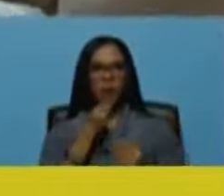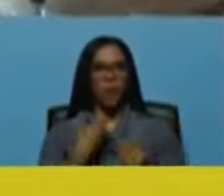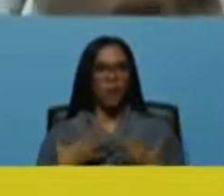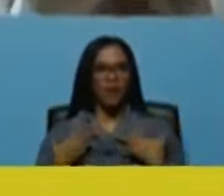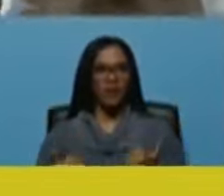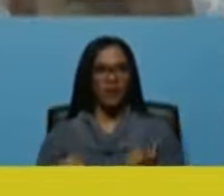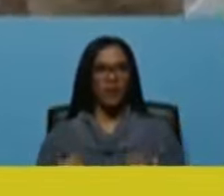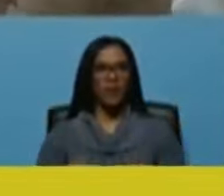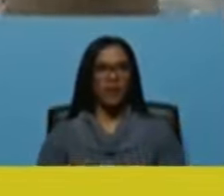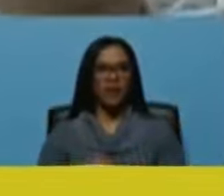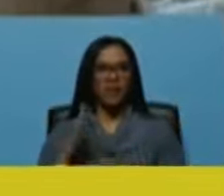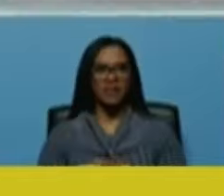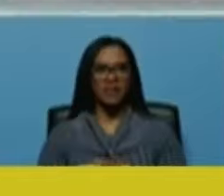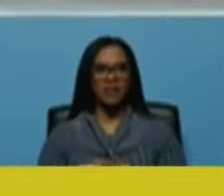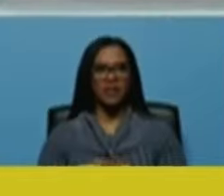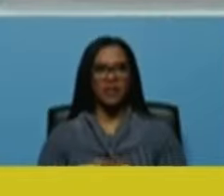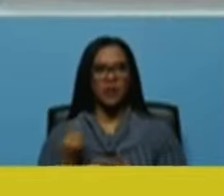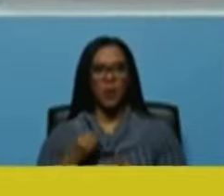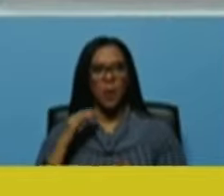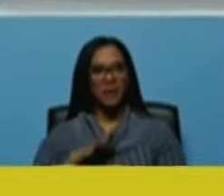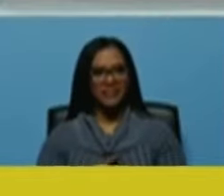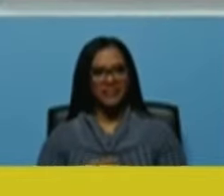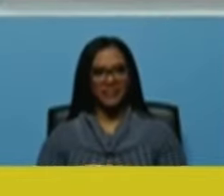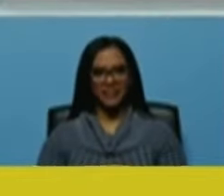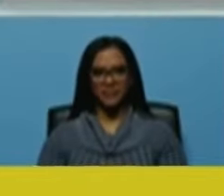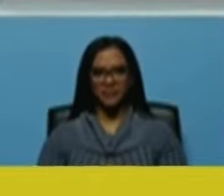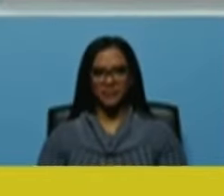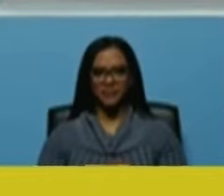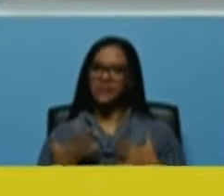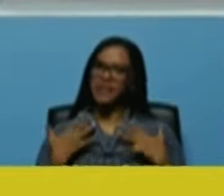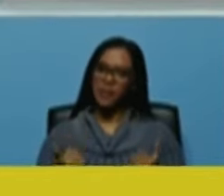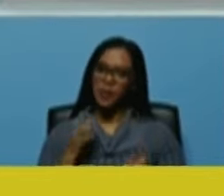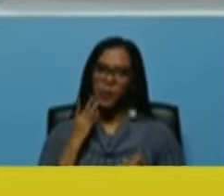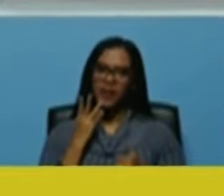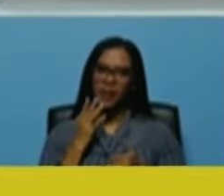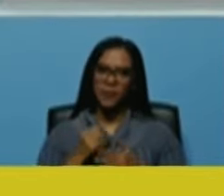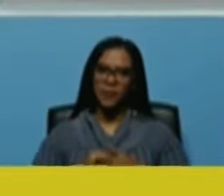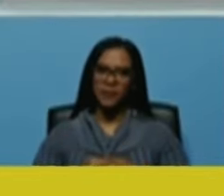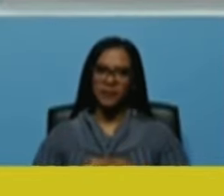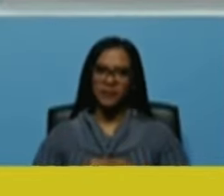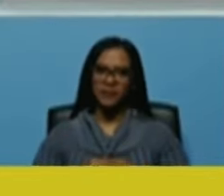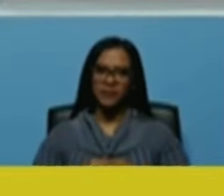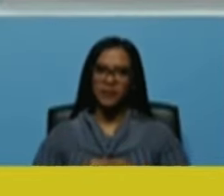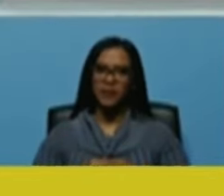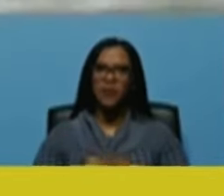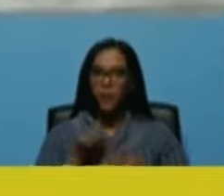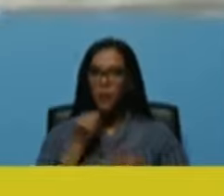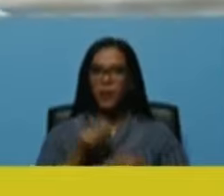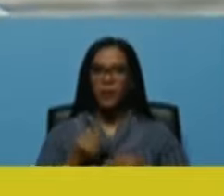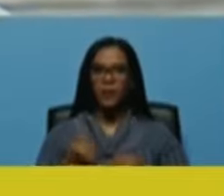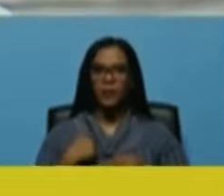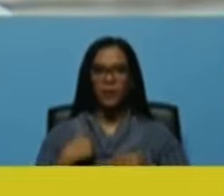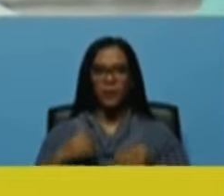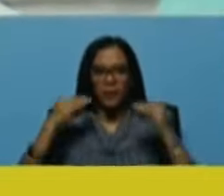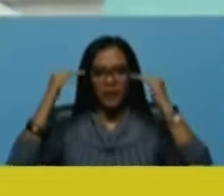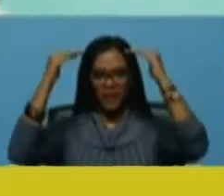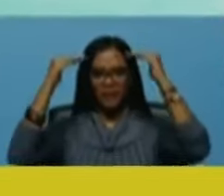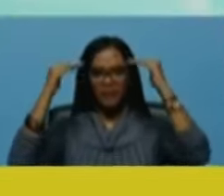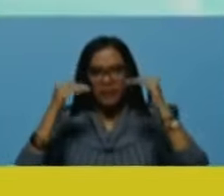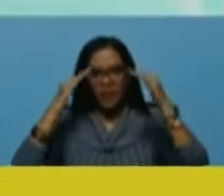we wish you a good recovery. What is the Tricomini? What's the health? Well, my